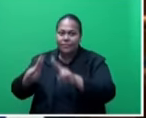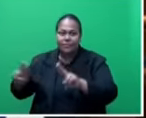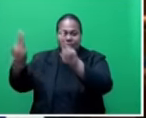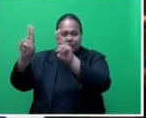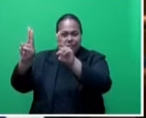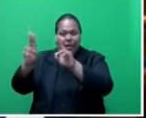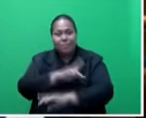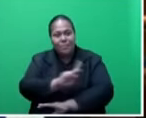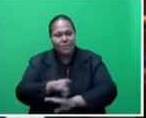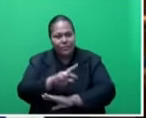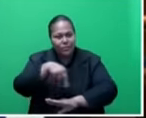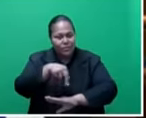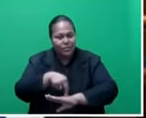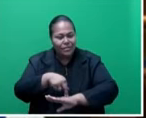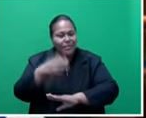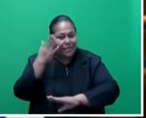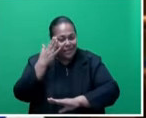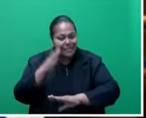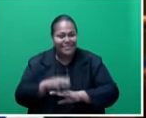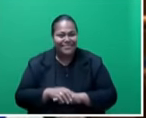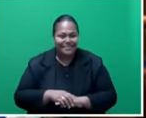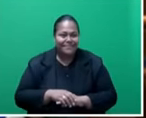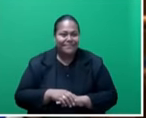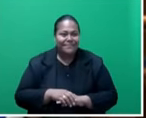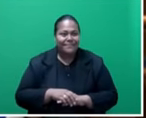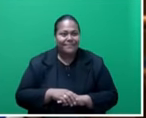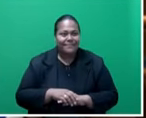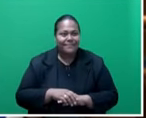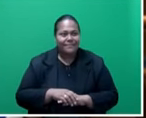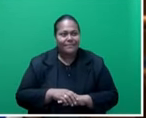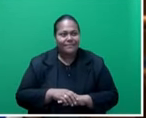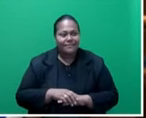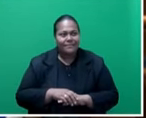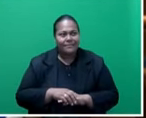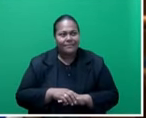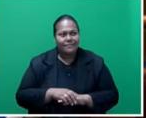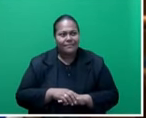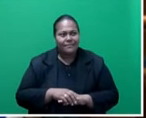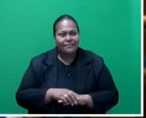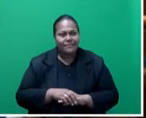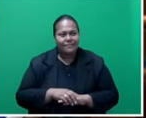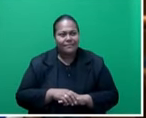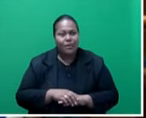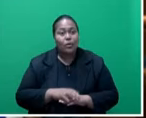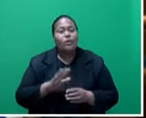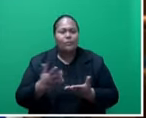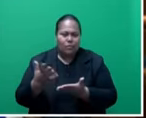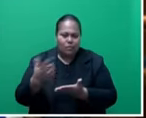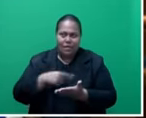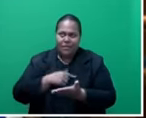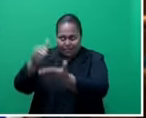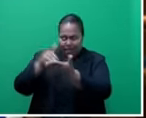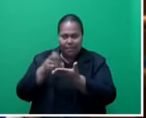Head, Excellency Sanaka Samrasina, for his assistance in securing this fund so that we can assist